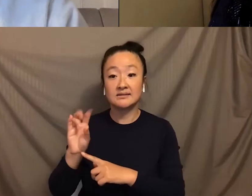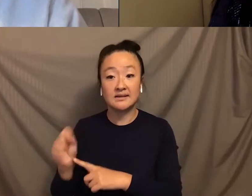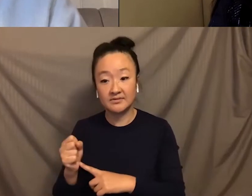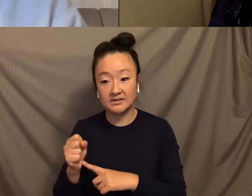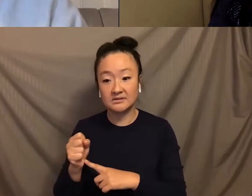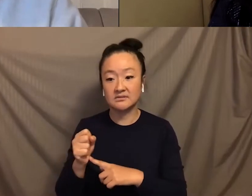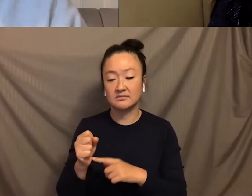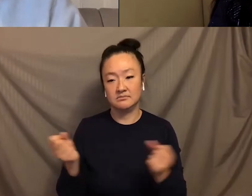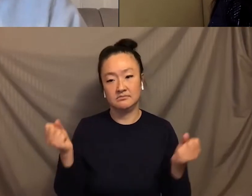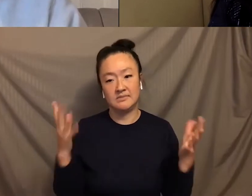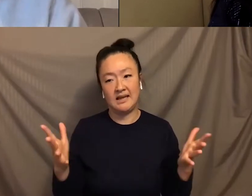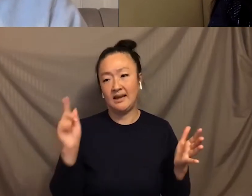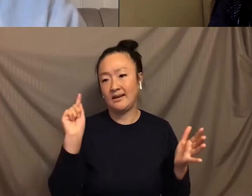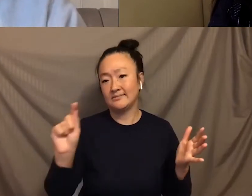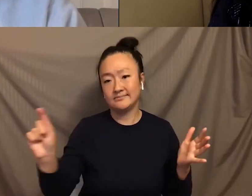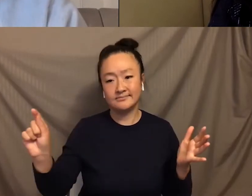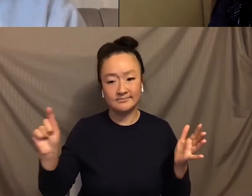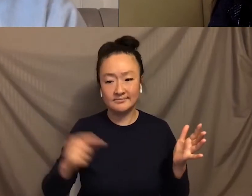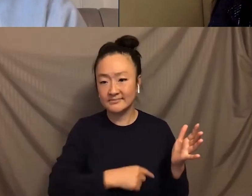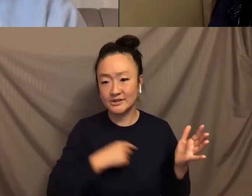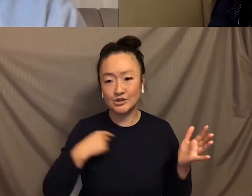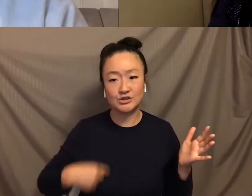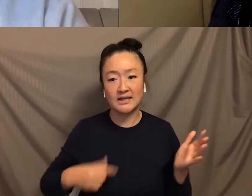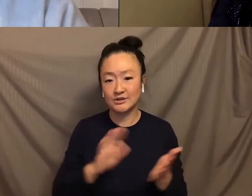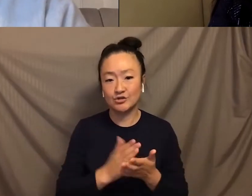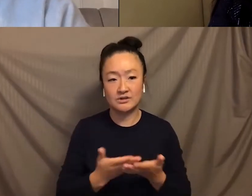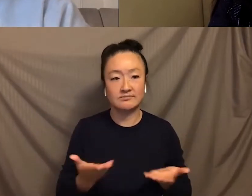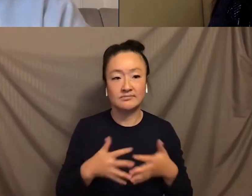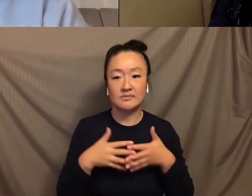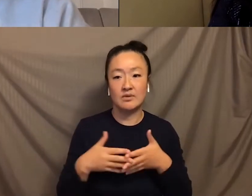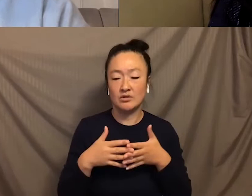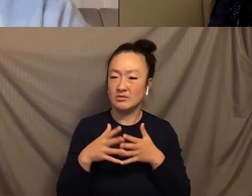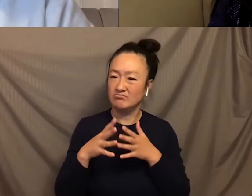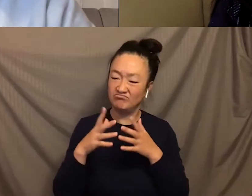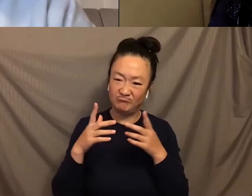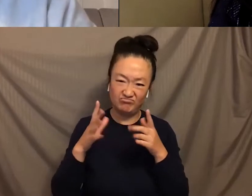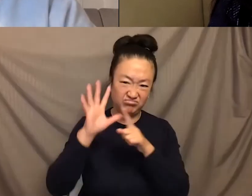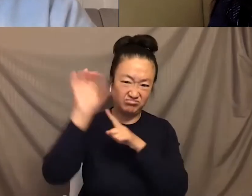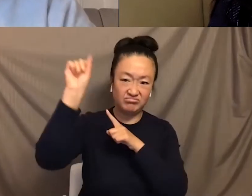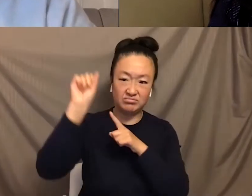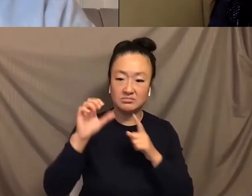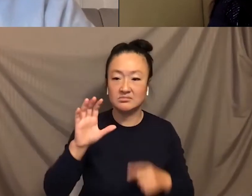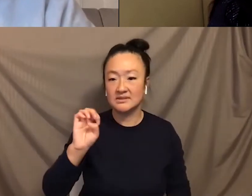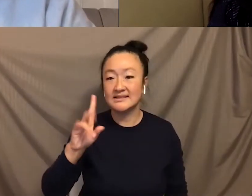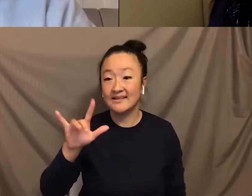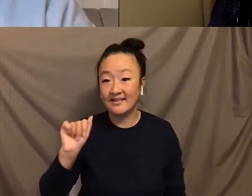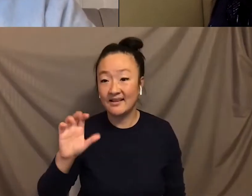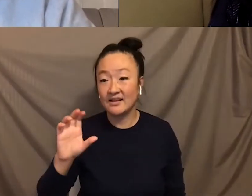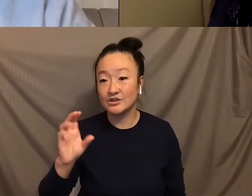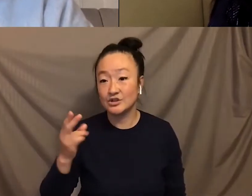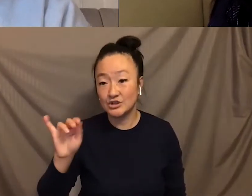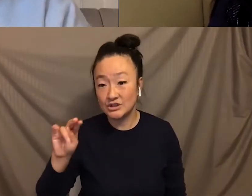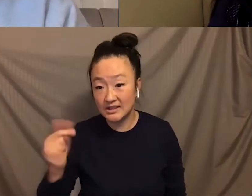were so many other figures in Chinese cooking in America who really rose to prominence. Cecilia Chang, for example,